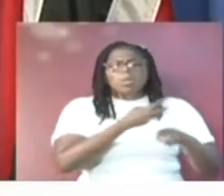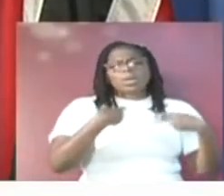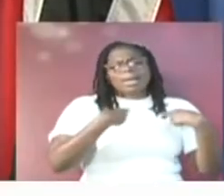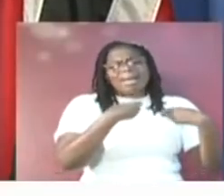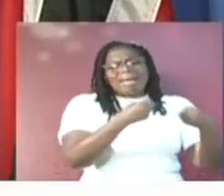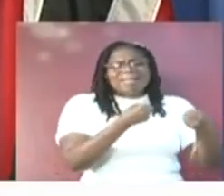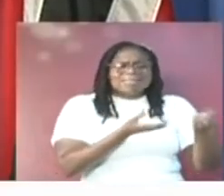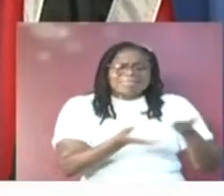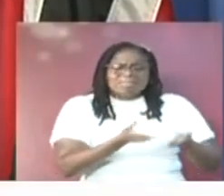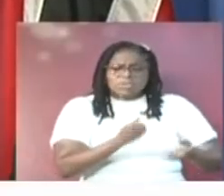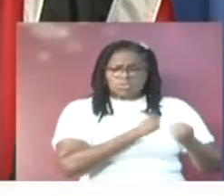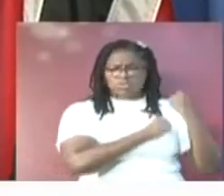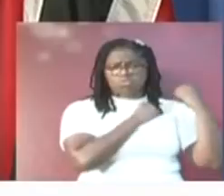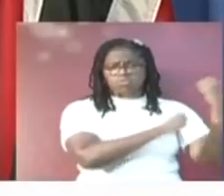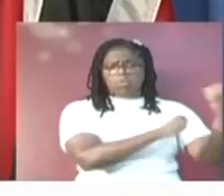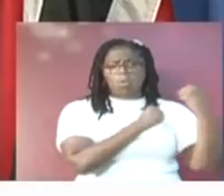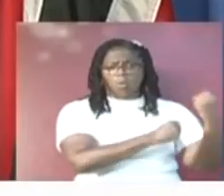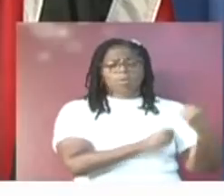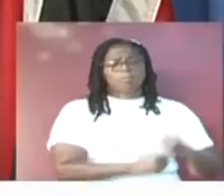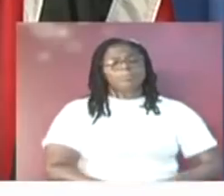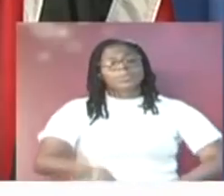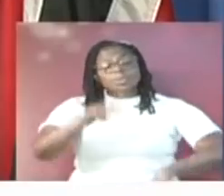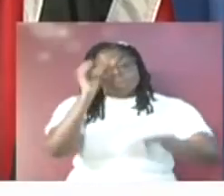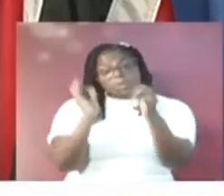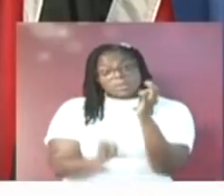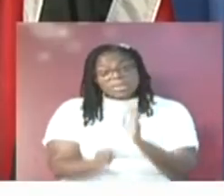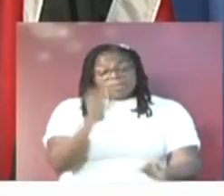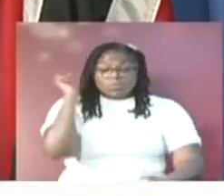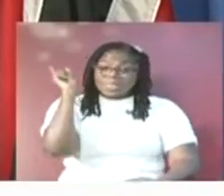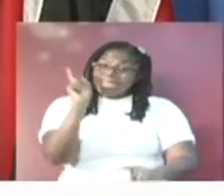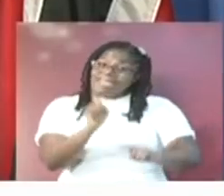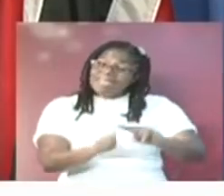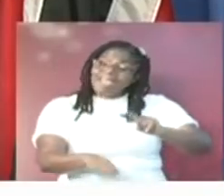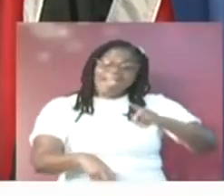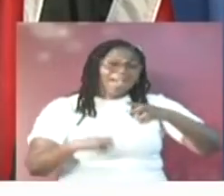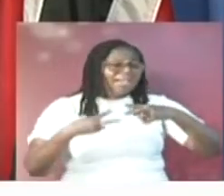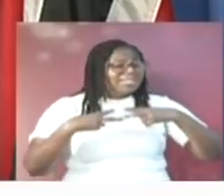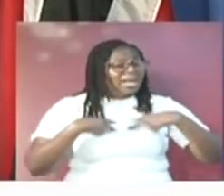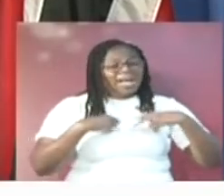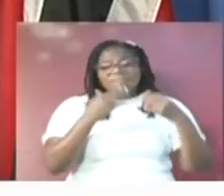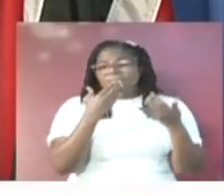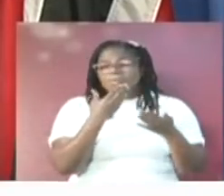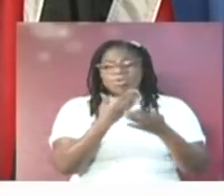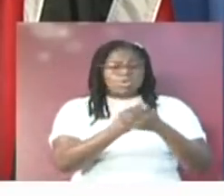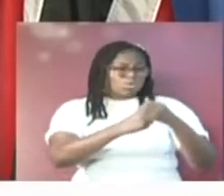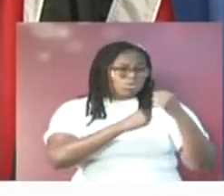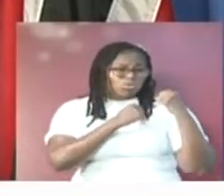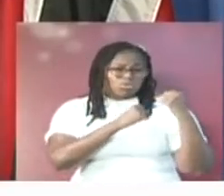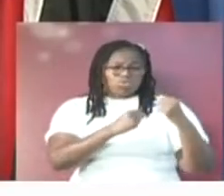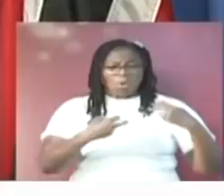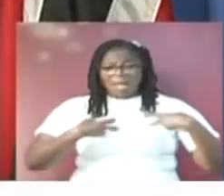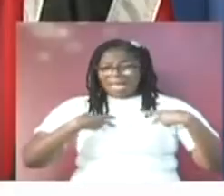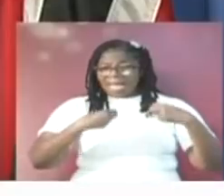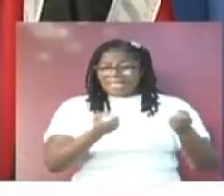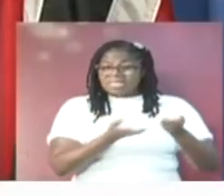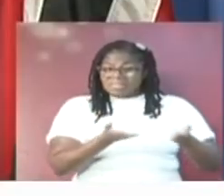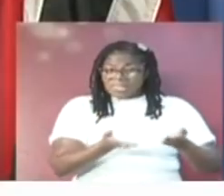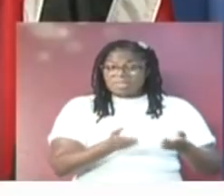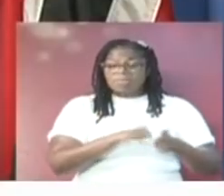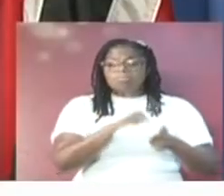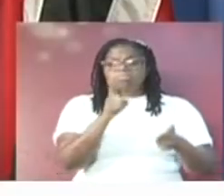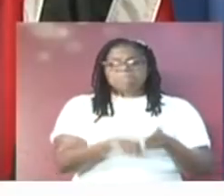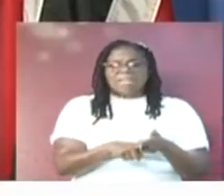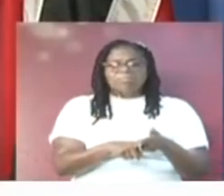do that that will be the point at which the virus would have overcome us. And